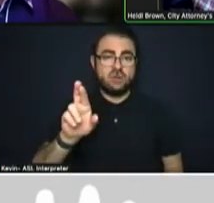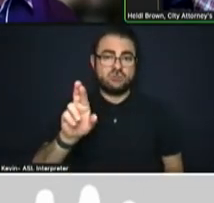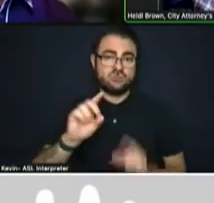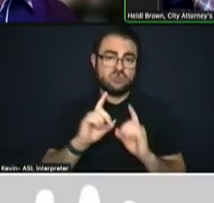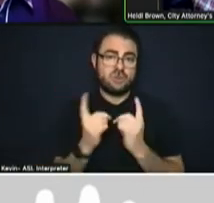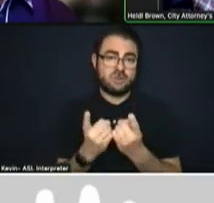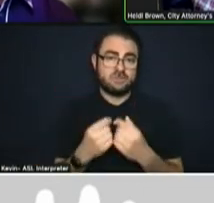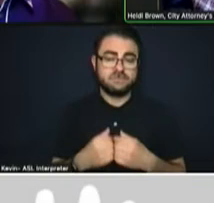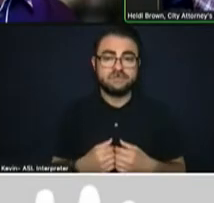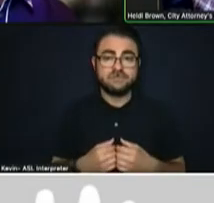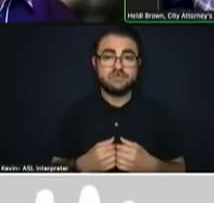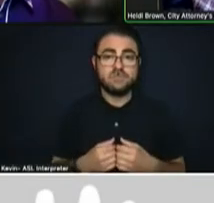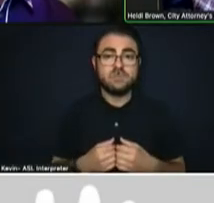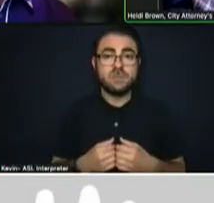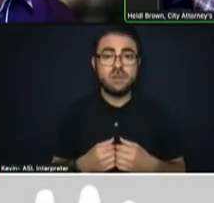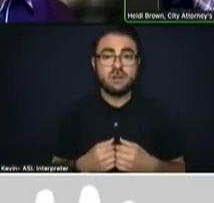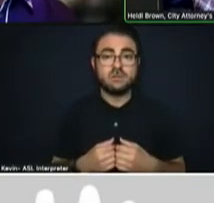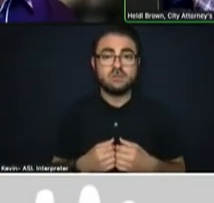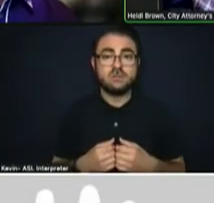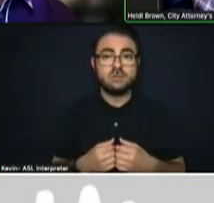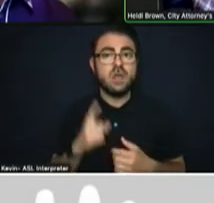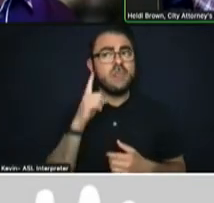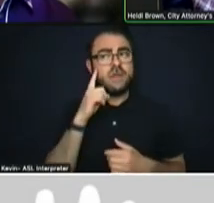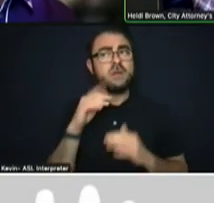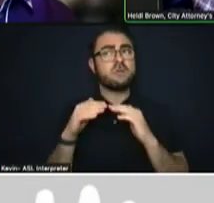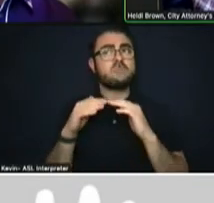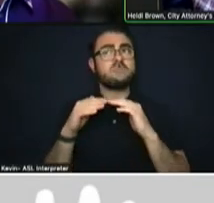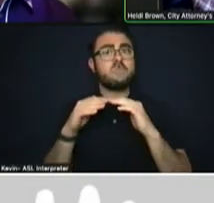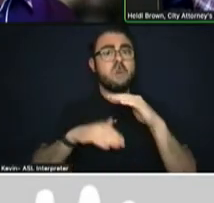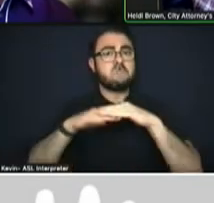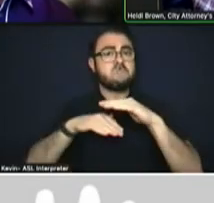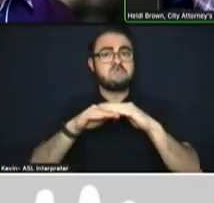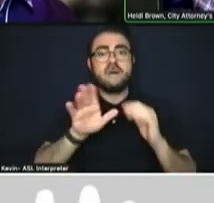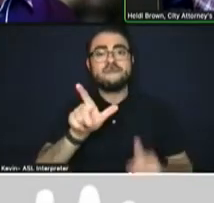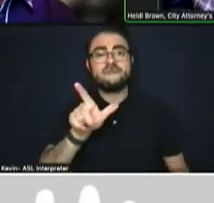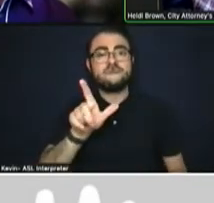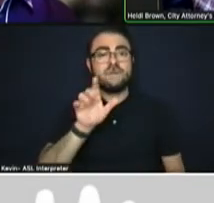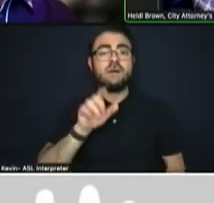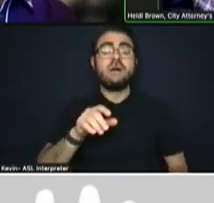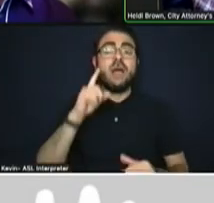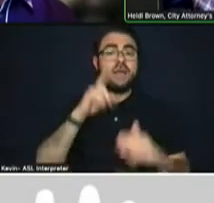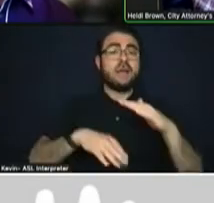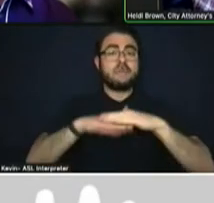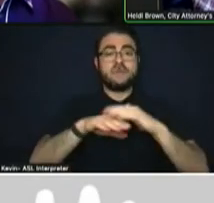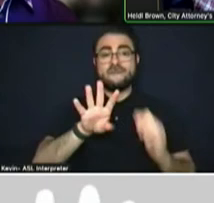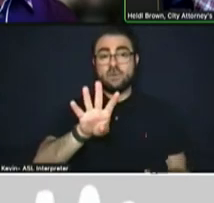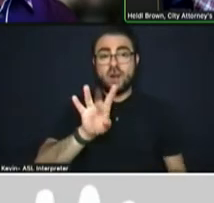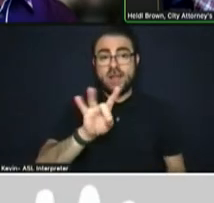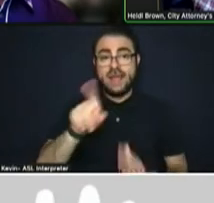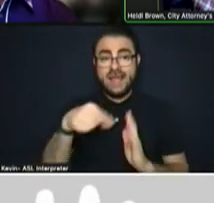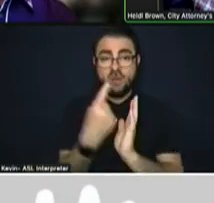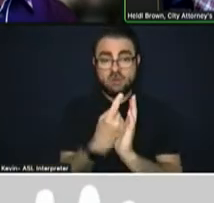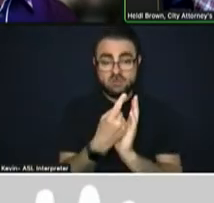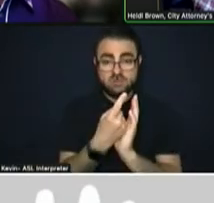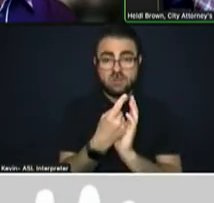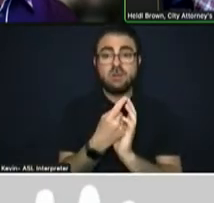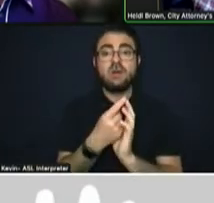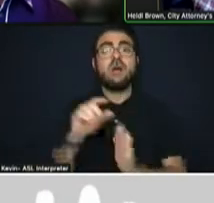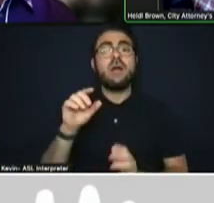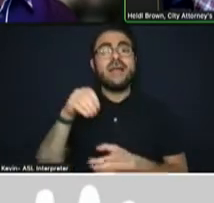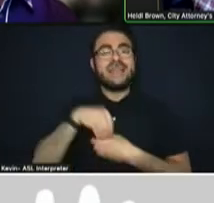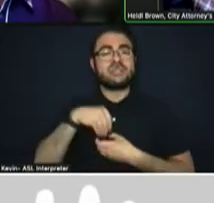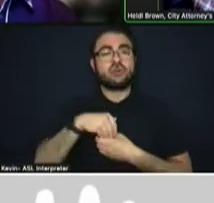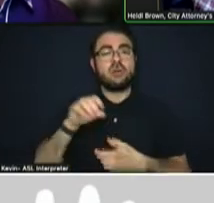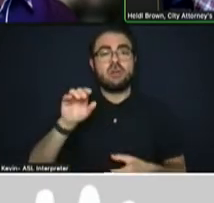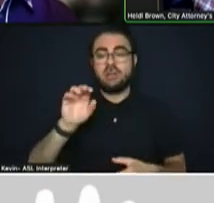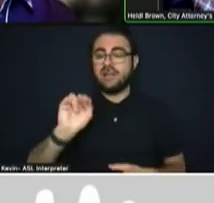Within 48 hours, as I think most of you know, if not all, internal affairs is required to interview the involved officer. And that's